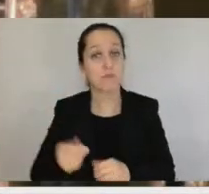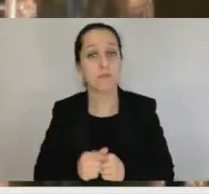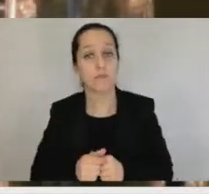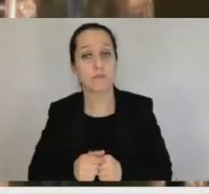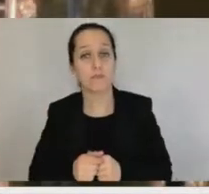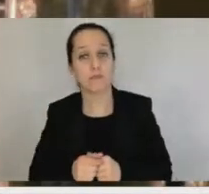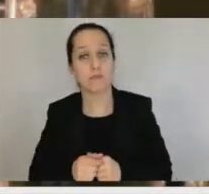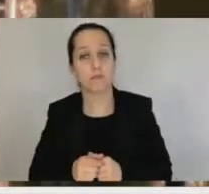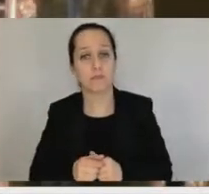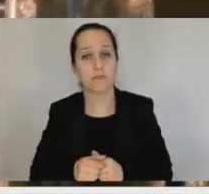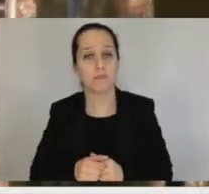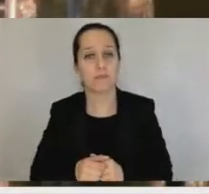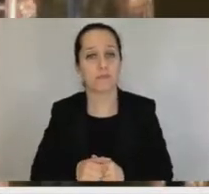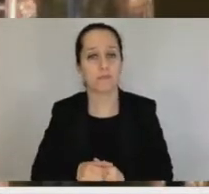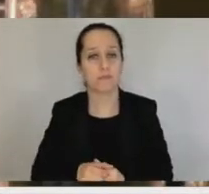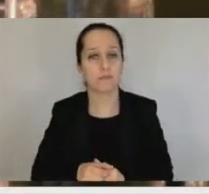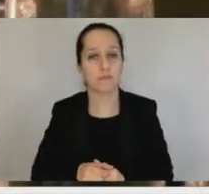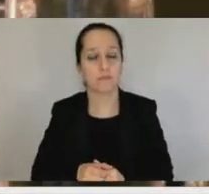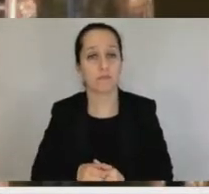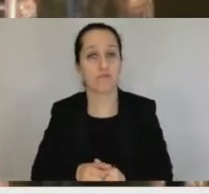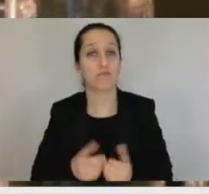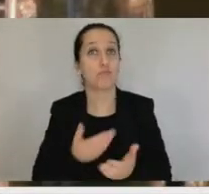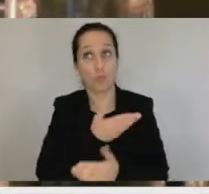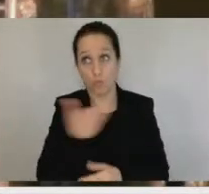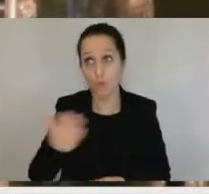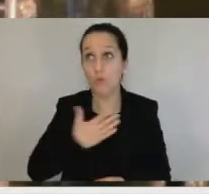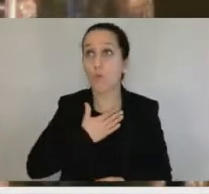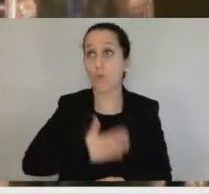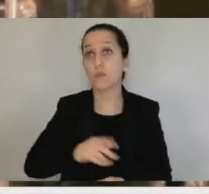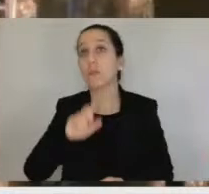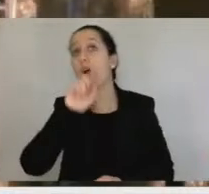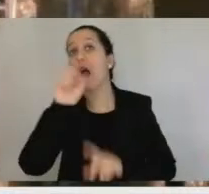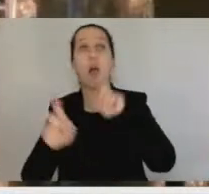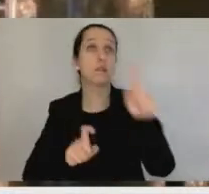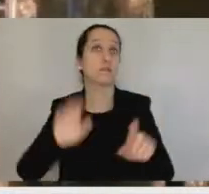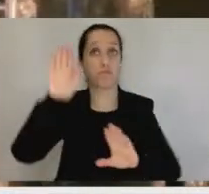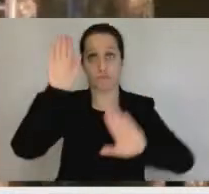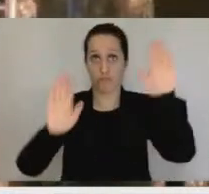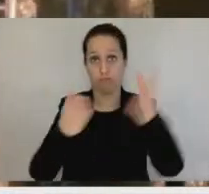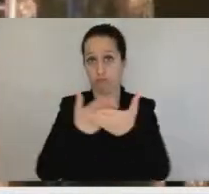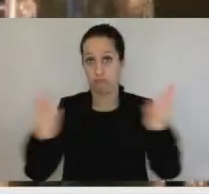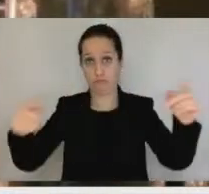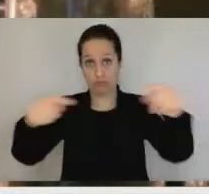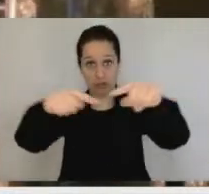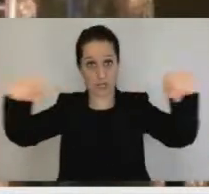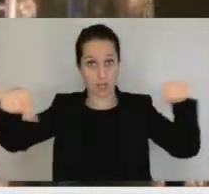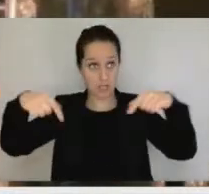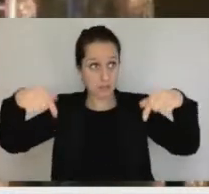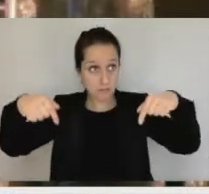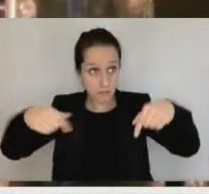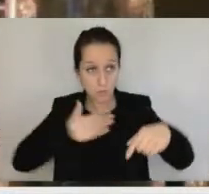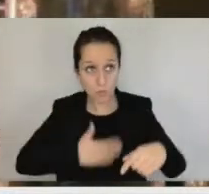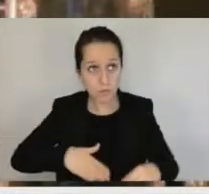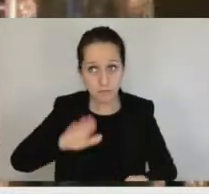before that, I would open the floor for anybody here in the audience.